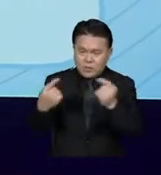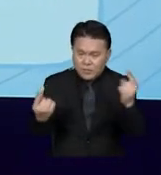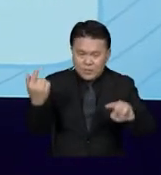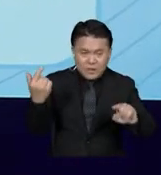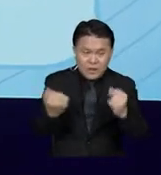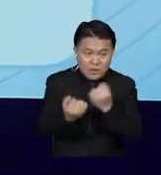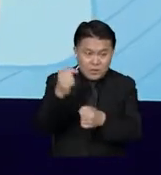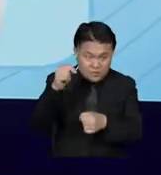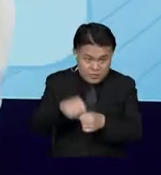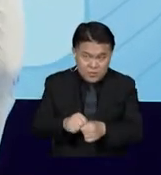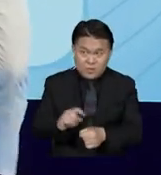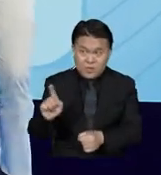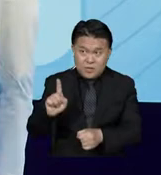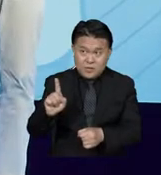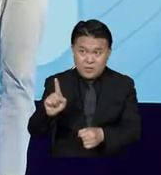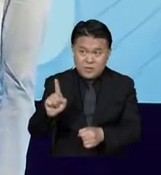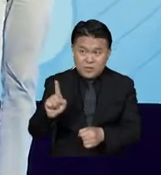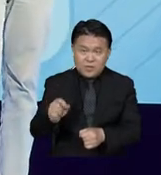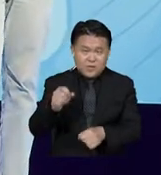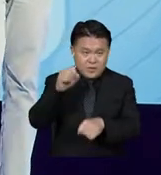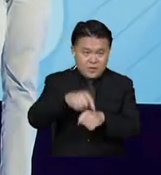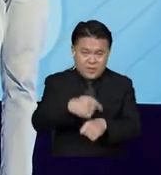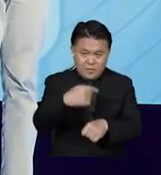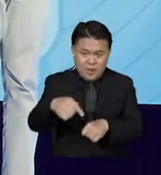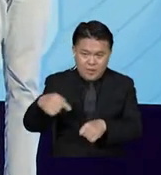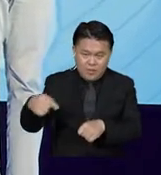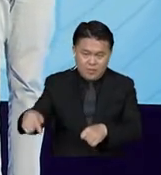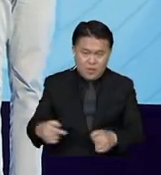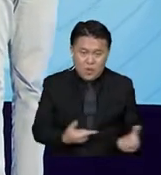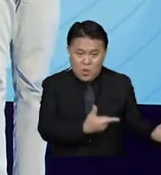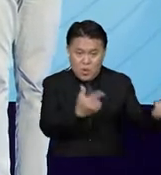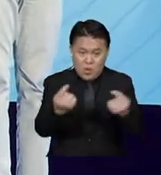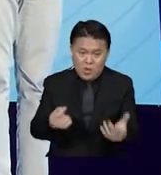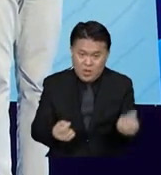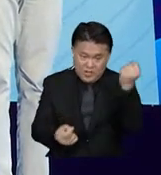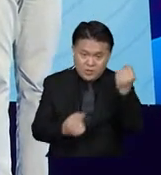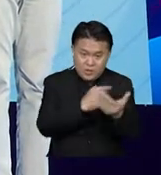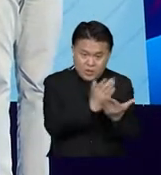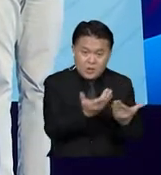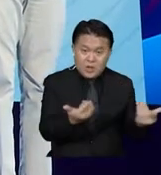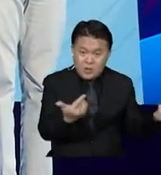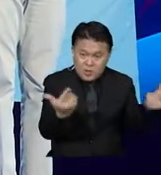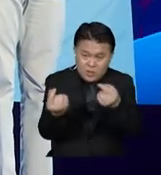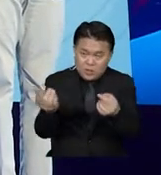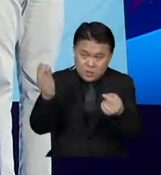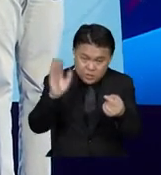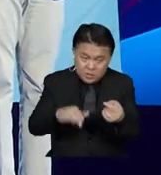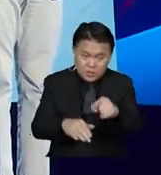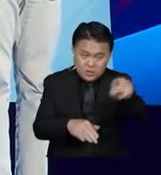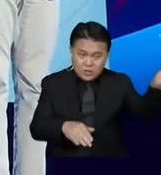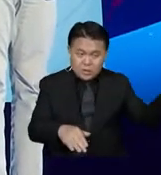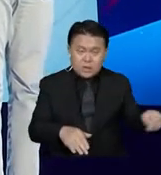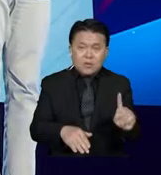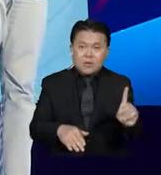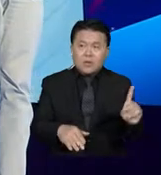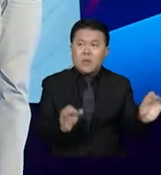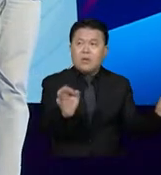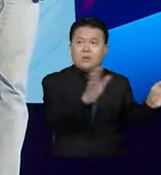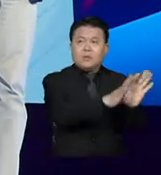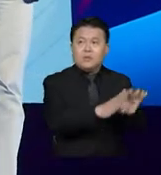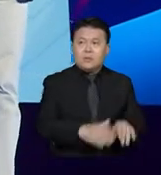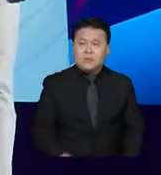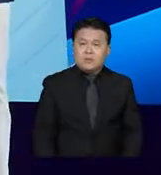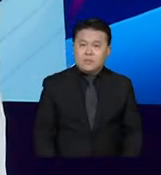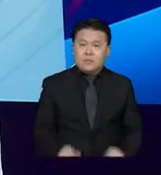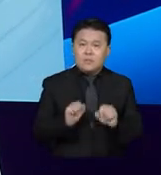animals. But lots of other species had these traits, and they all went extinct. If we want